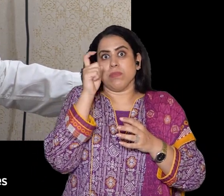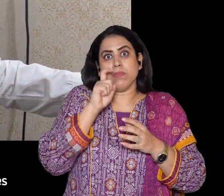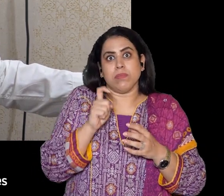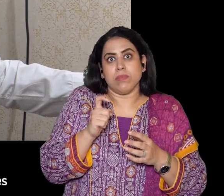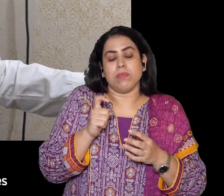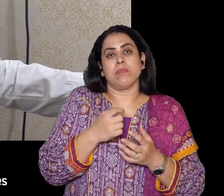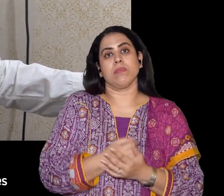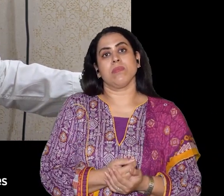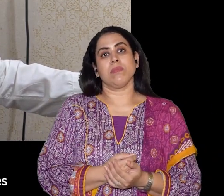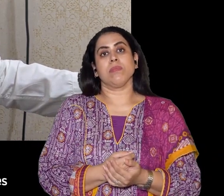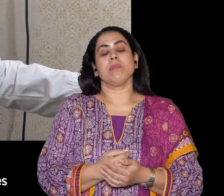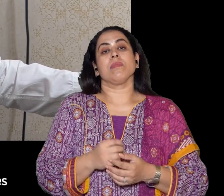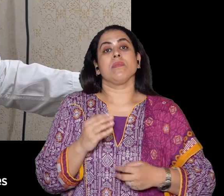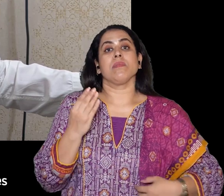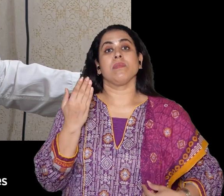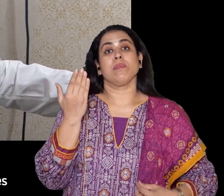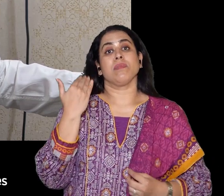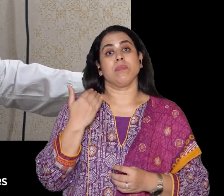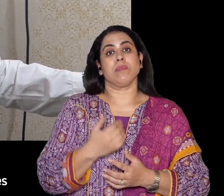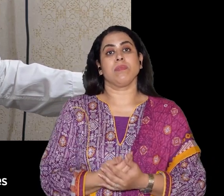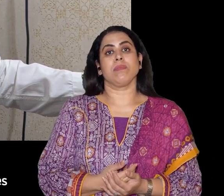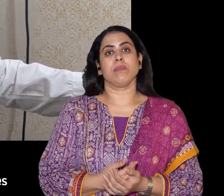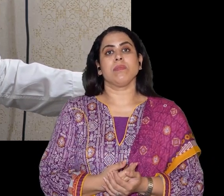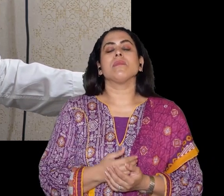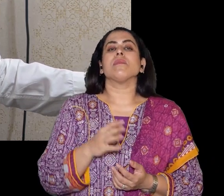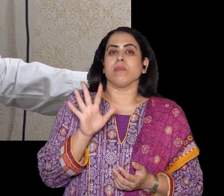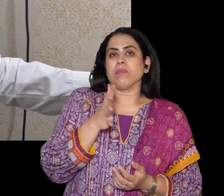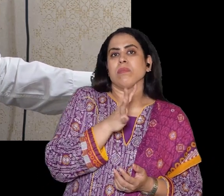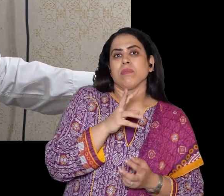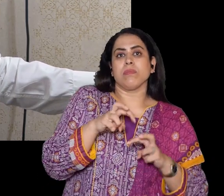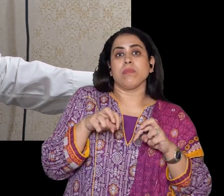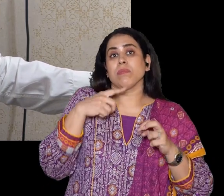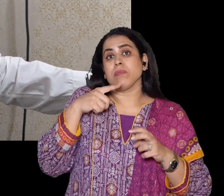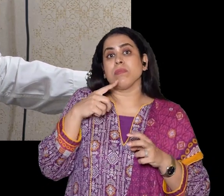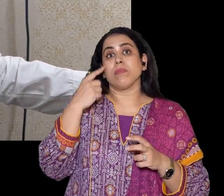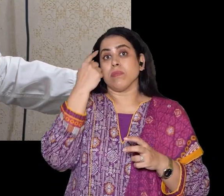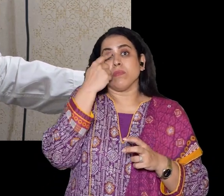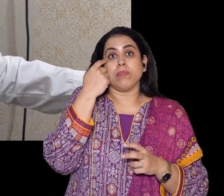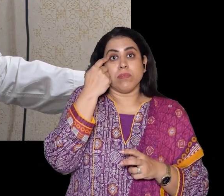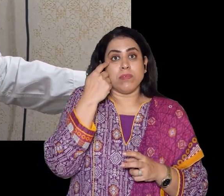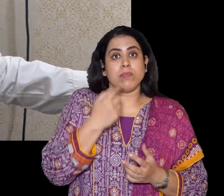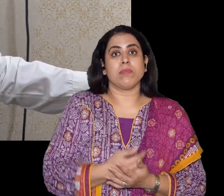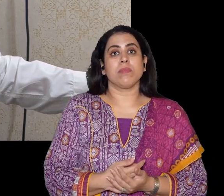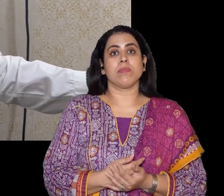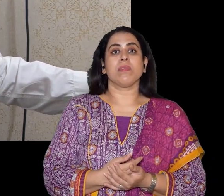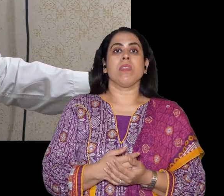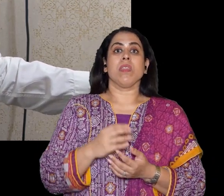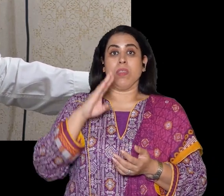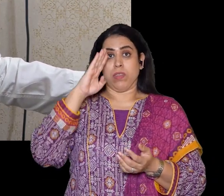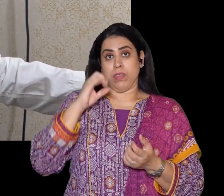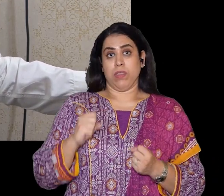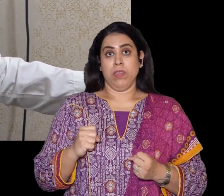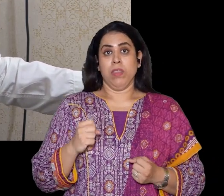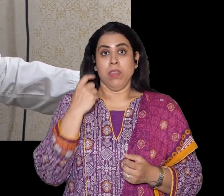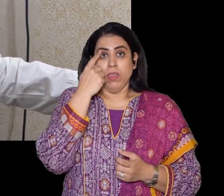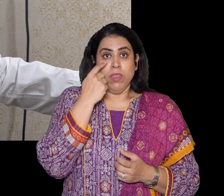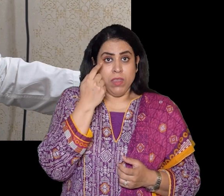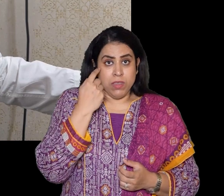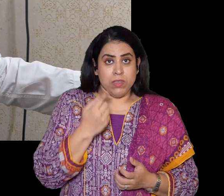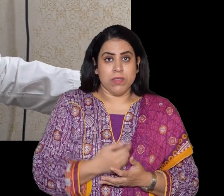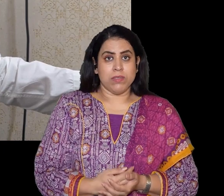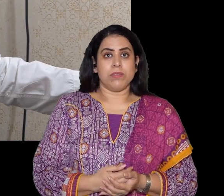that mainly get affected is the back of the eye. Now, this is something which we call as retina. Hence, the term